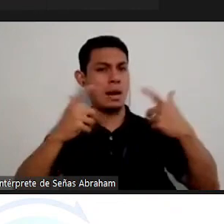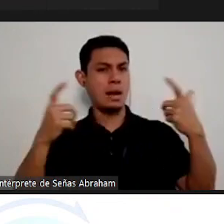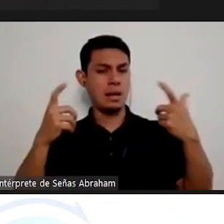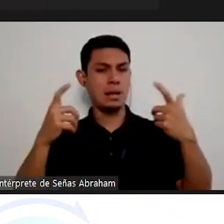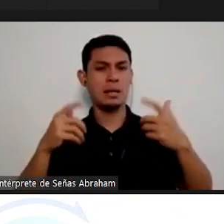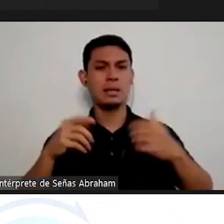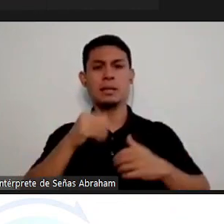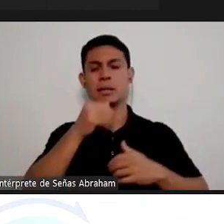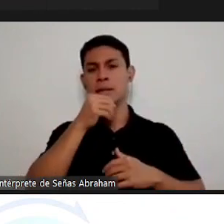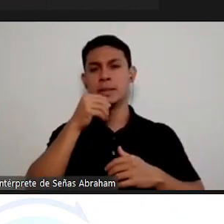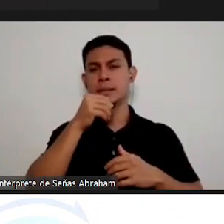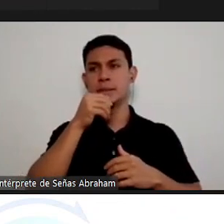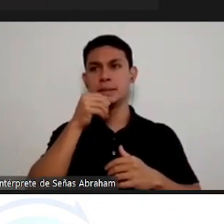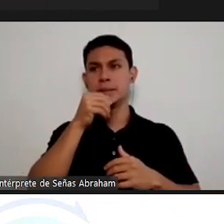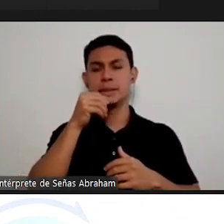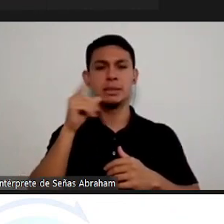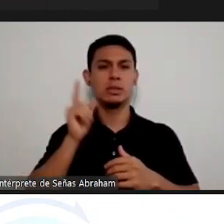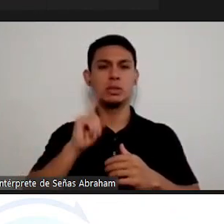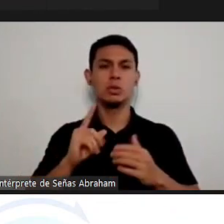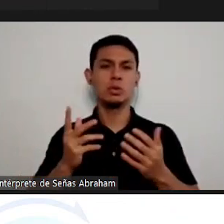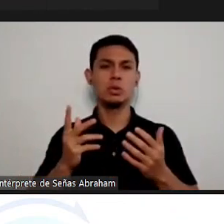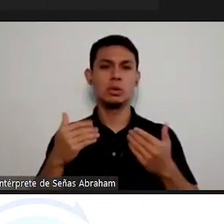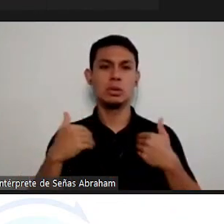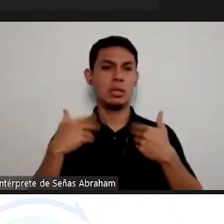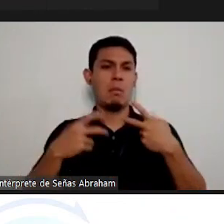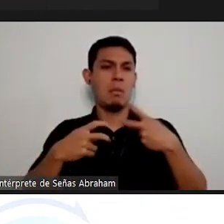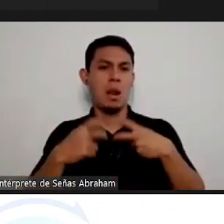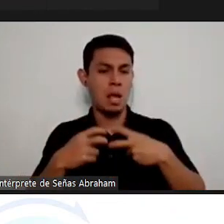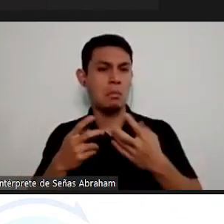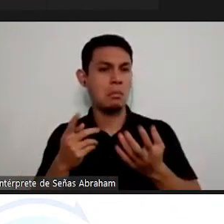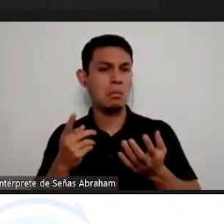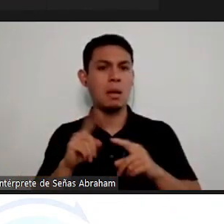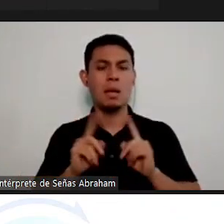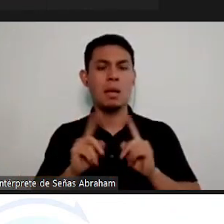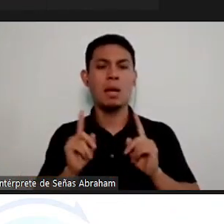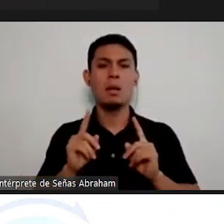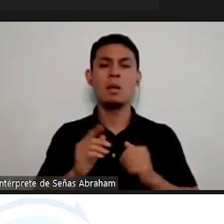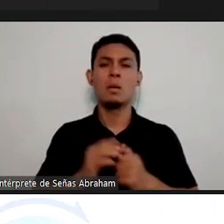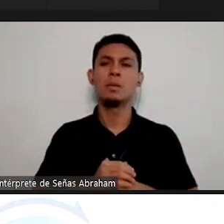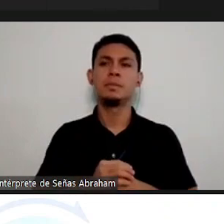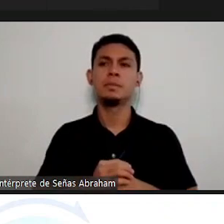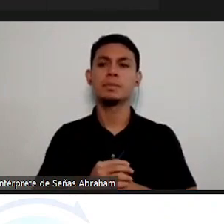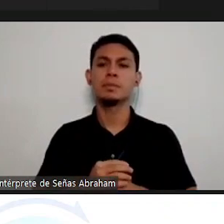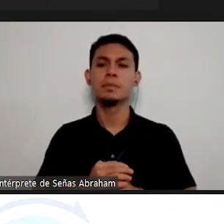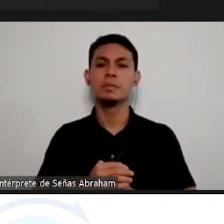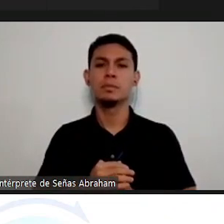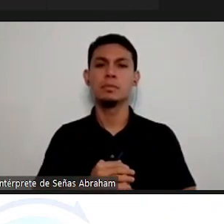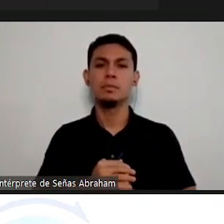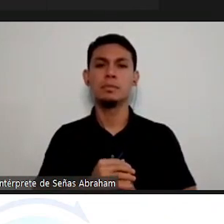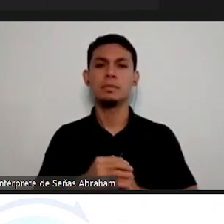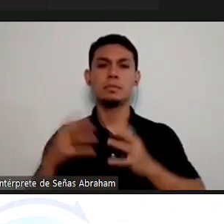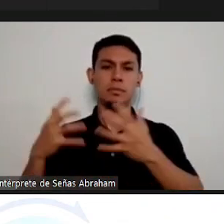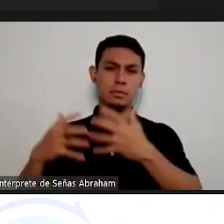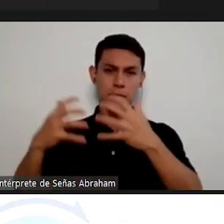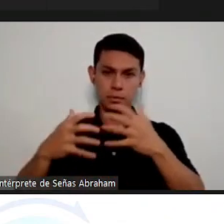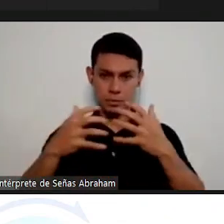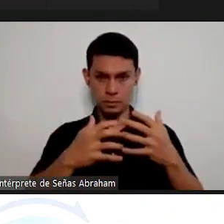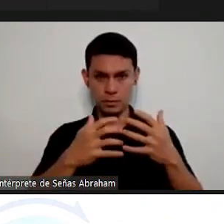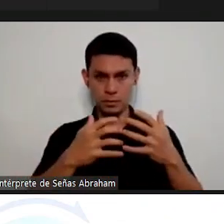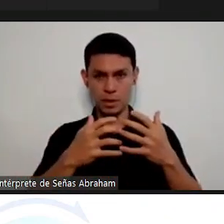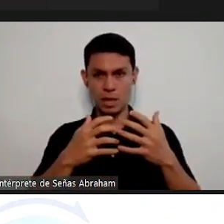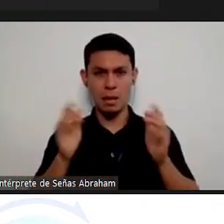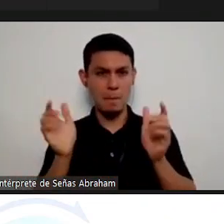very important for multinational and big major businesses won't have issues with that but the